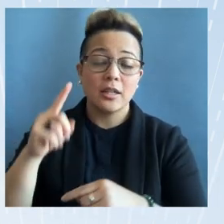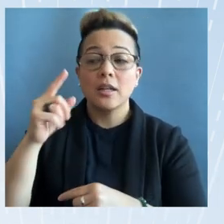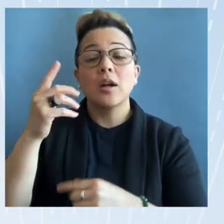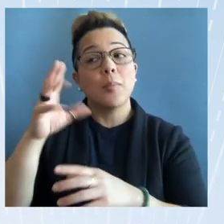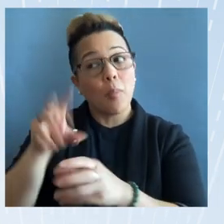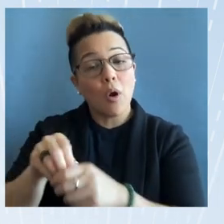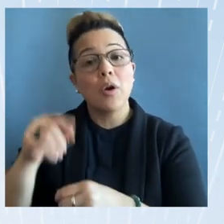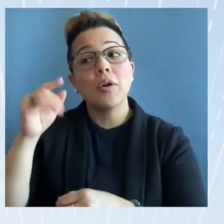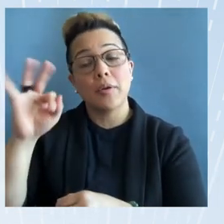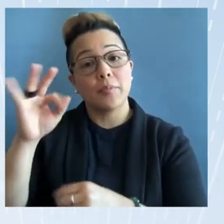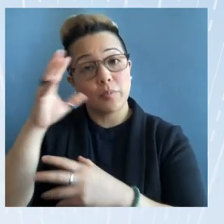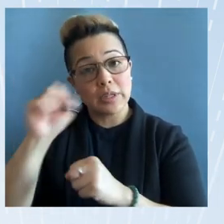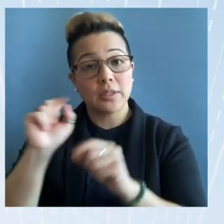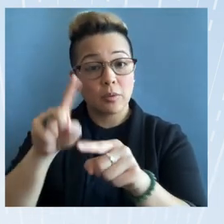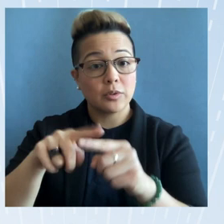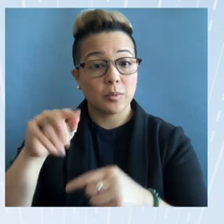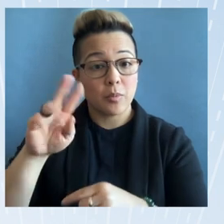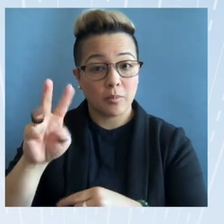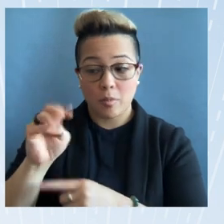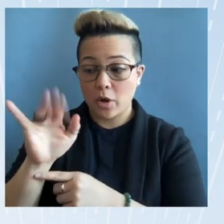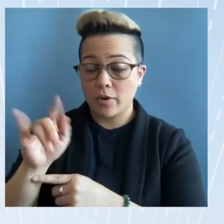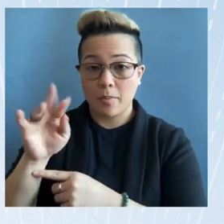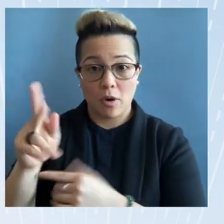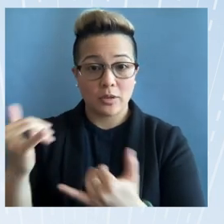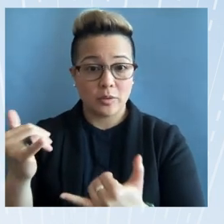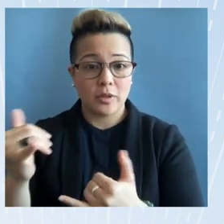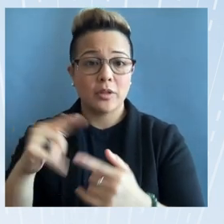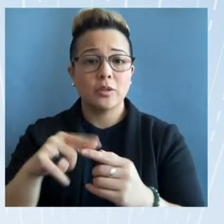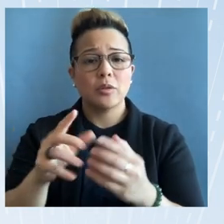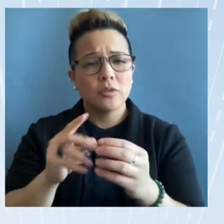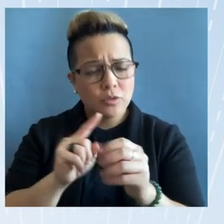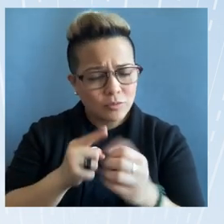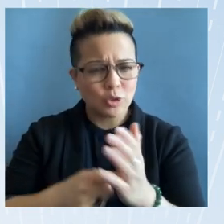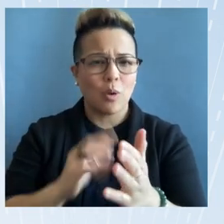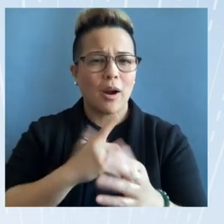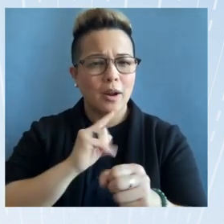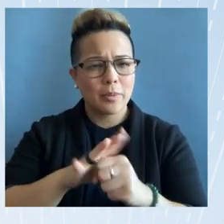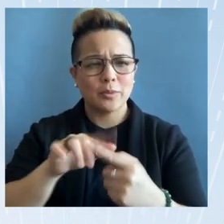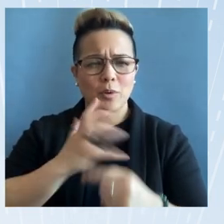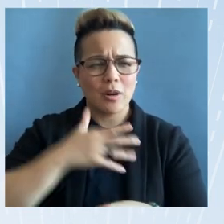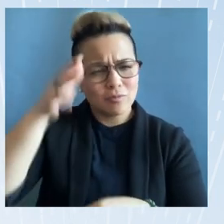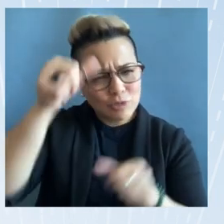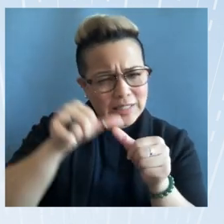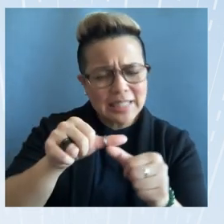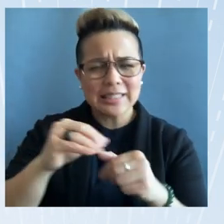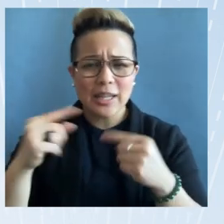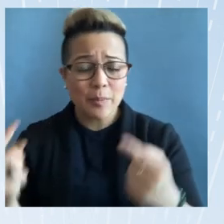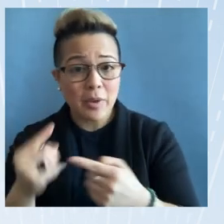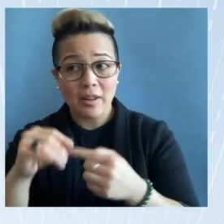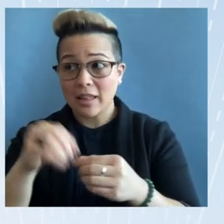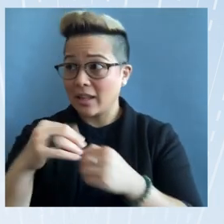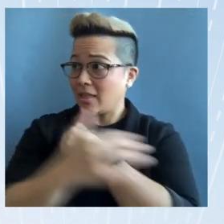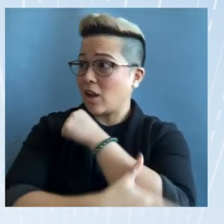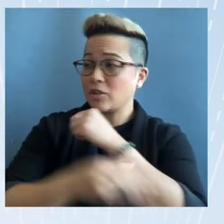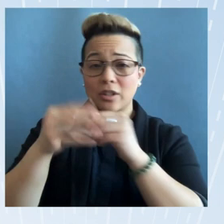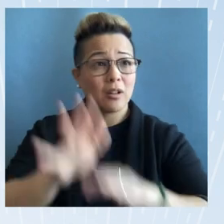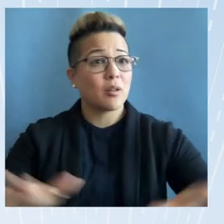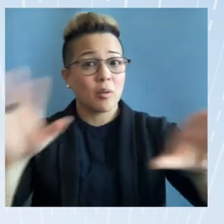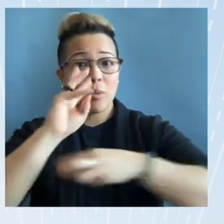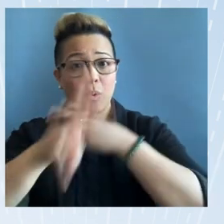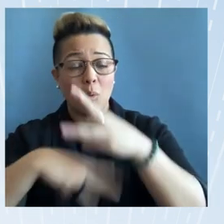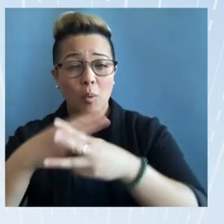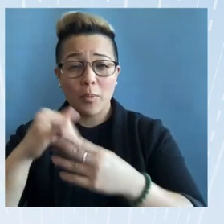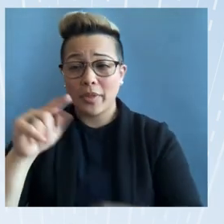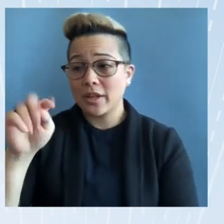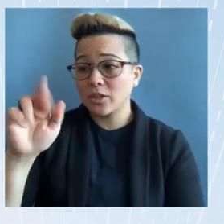in recognition of our community's resilience amidst pain shows our community, I hope, that in the country and the world, that tragedy does